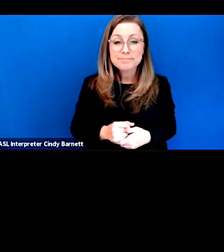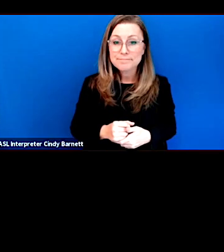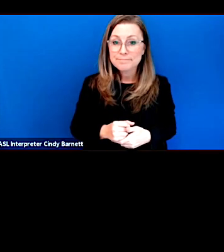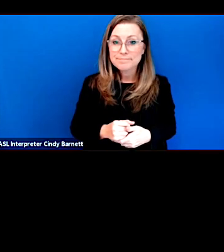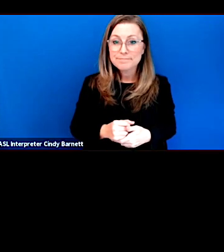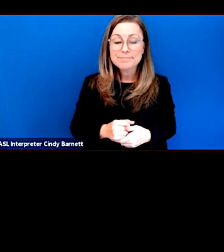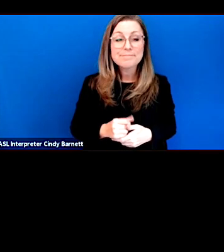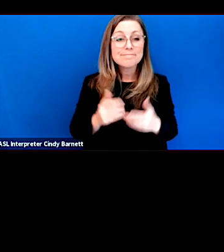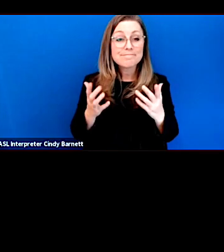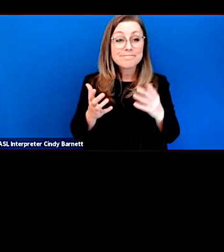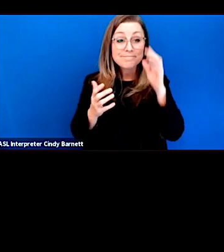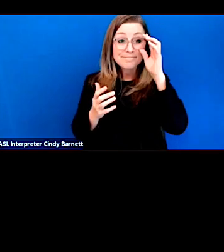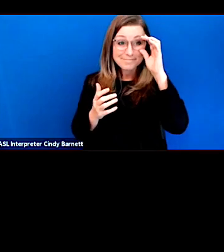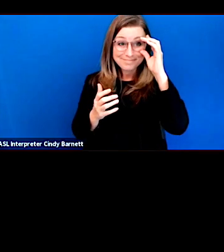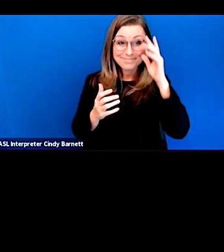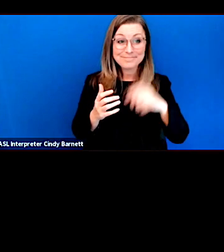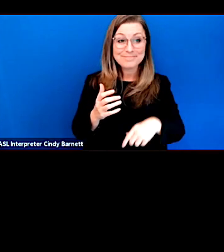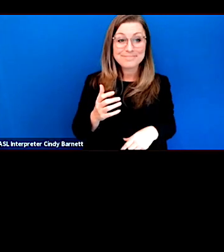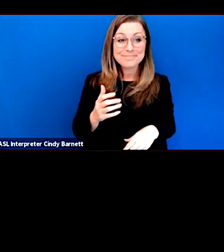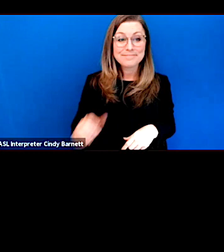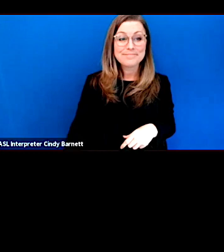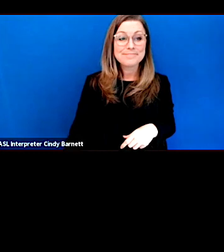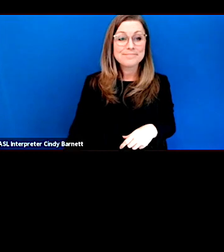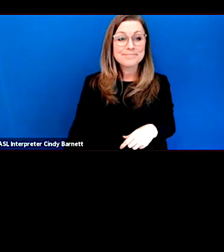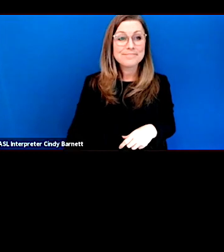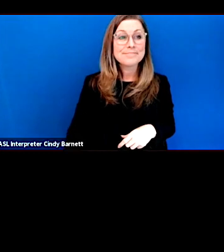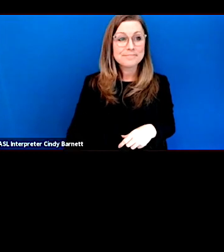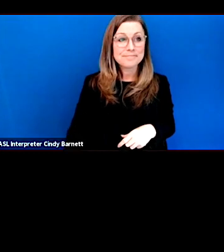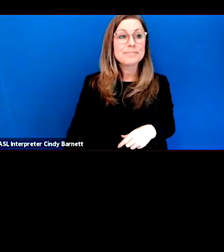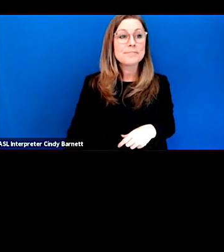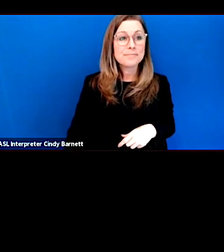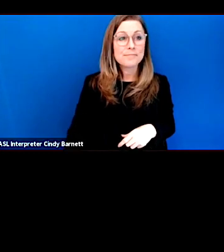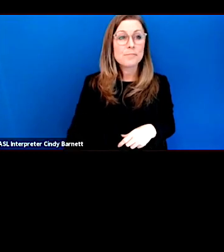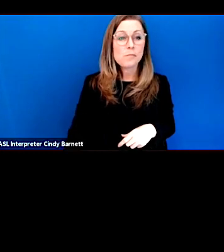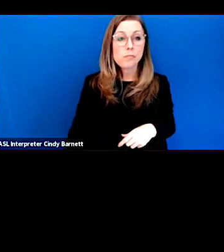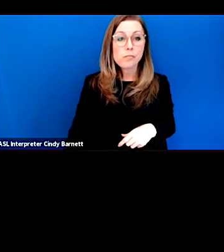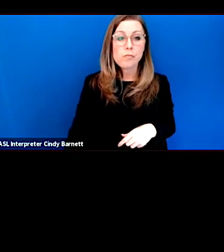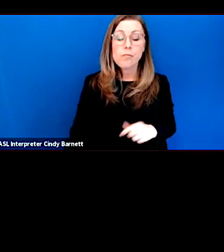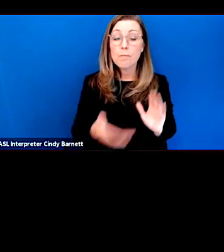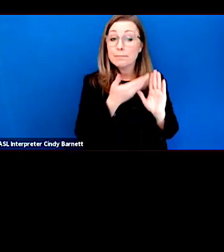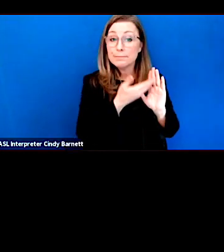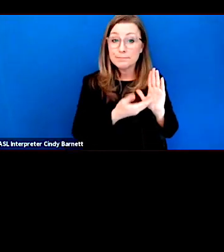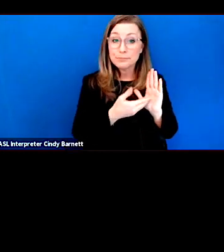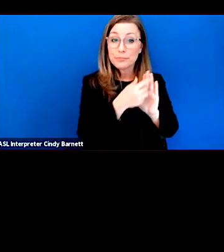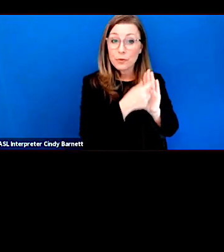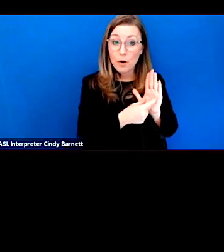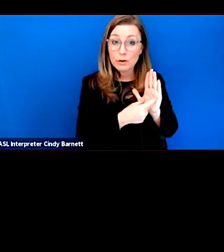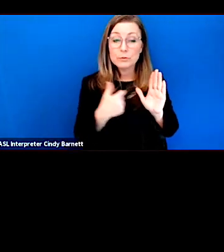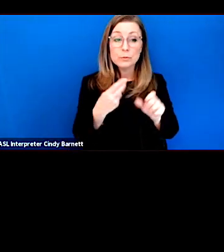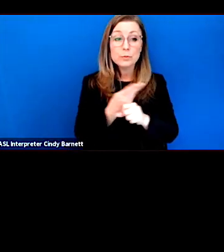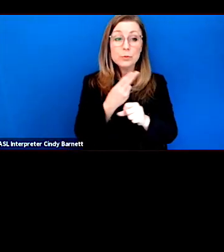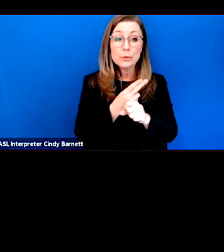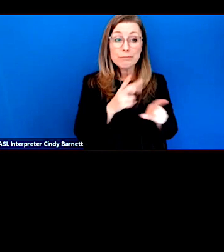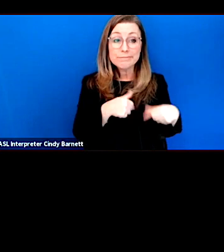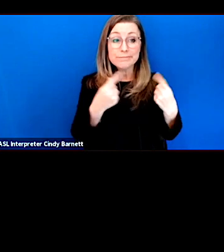So like before, here's the article that we've been working with, and it's work in progress, understanding the experiences